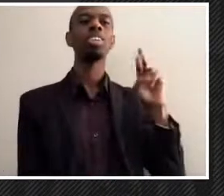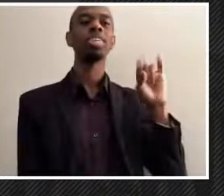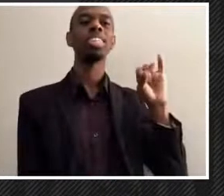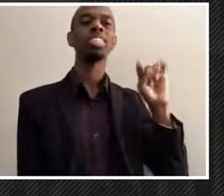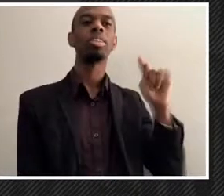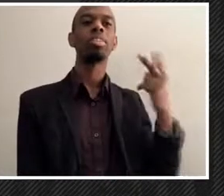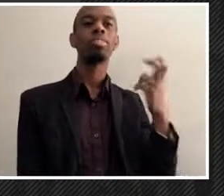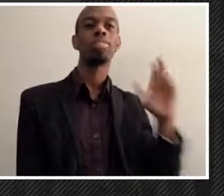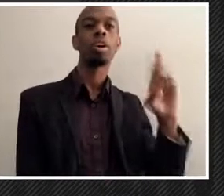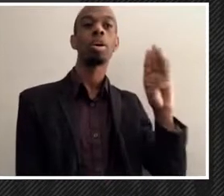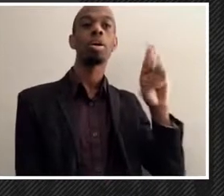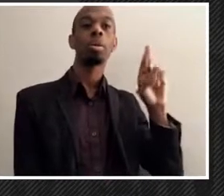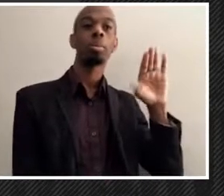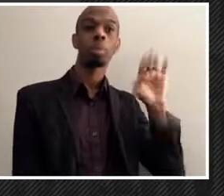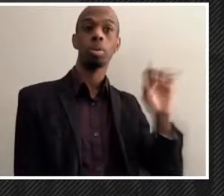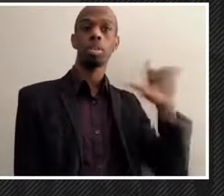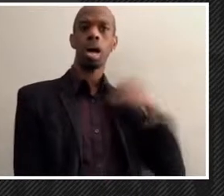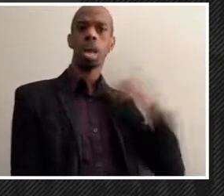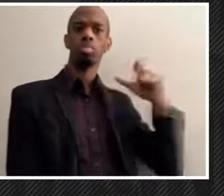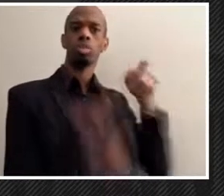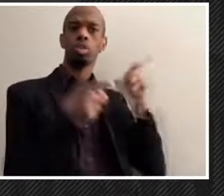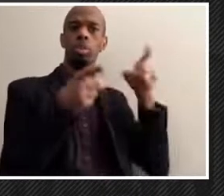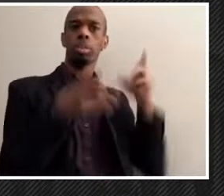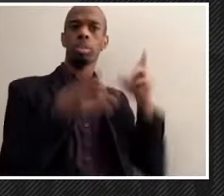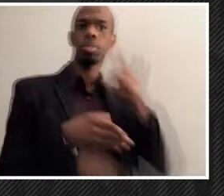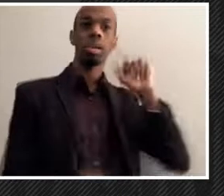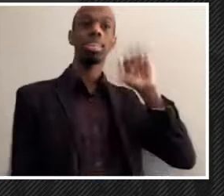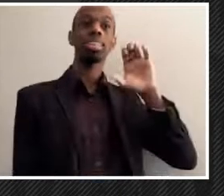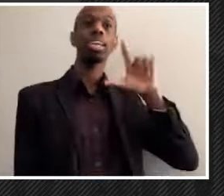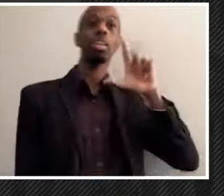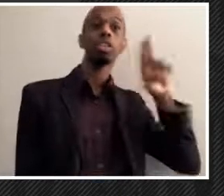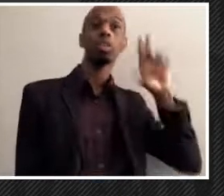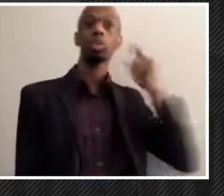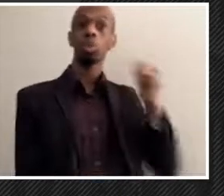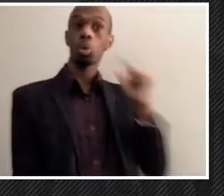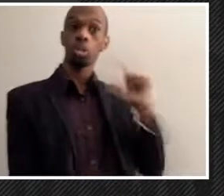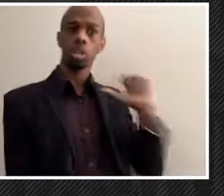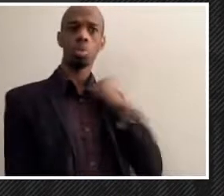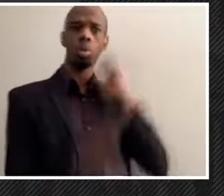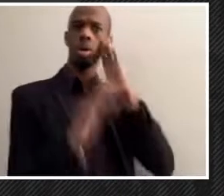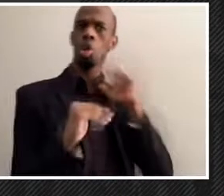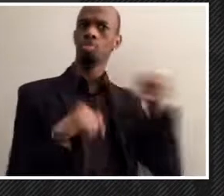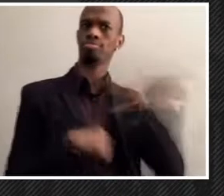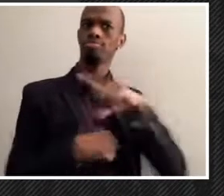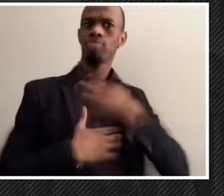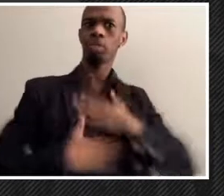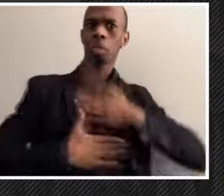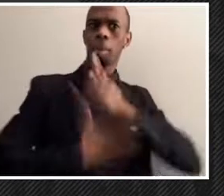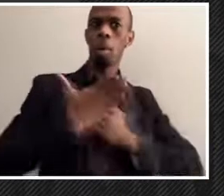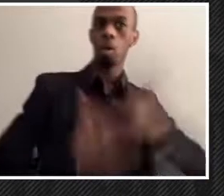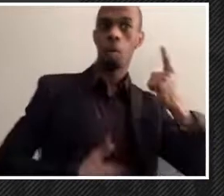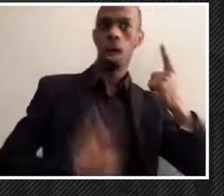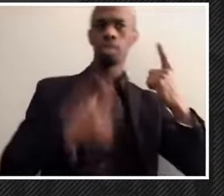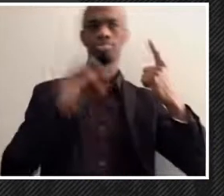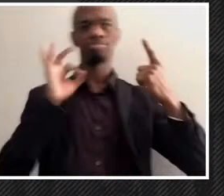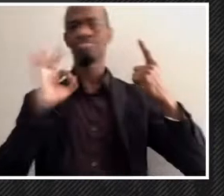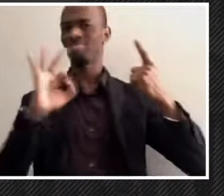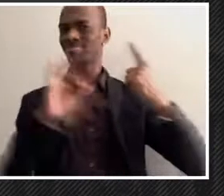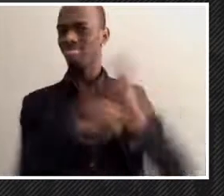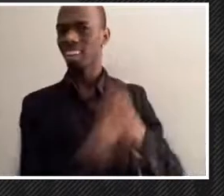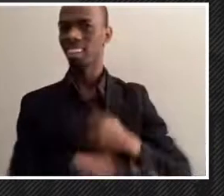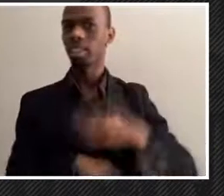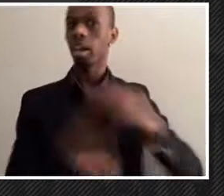director for the ACLU of Georgia. We hope you have enjoyed part 1. It was great, wasn't it? And if you are just joining us, it's